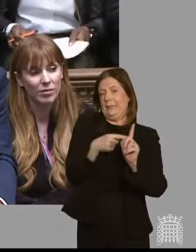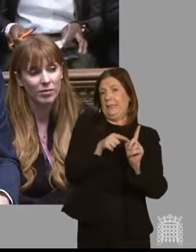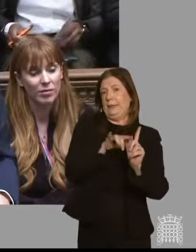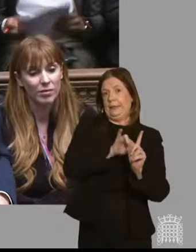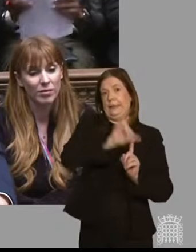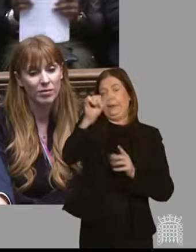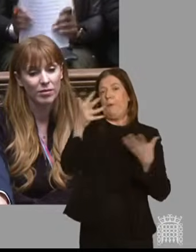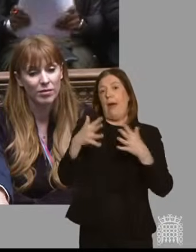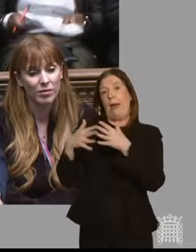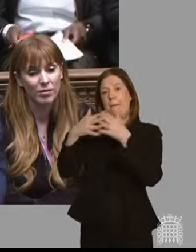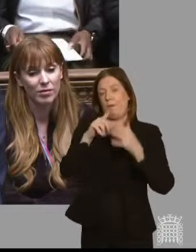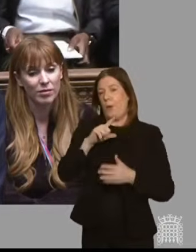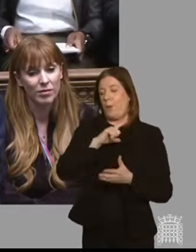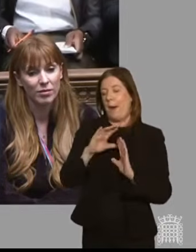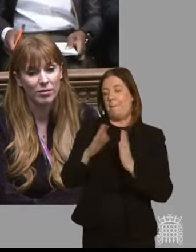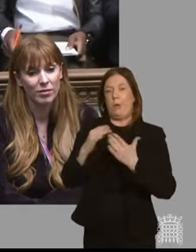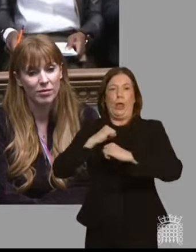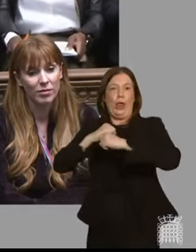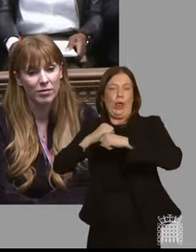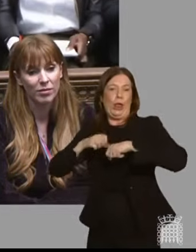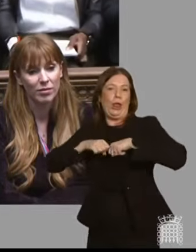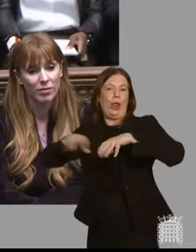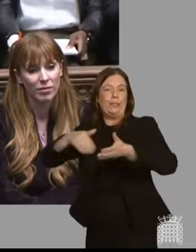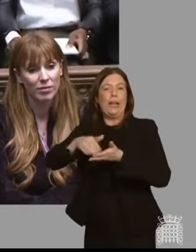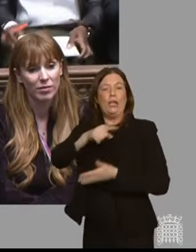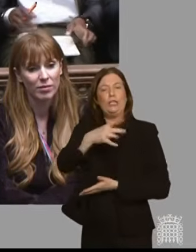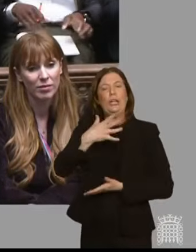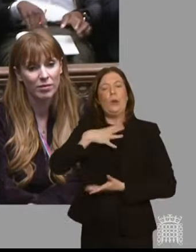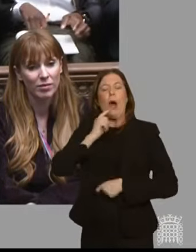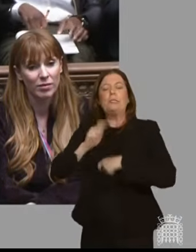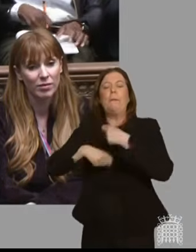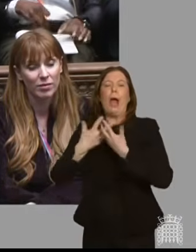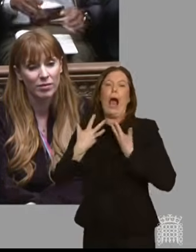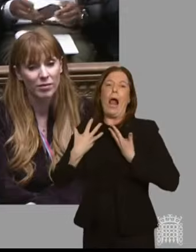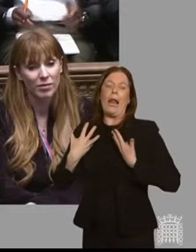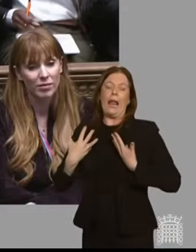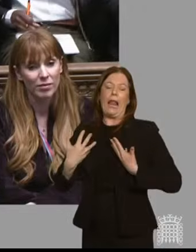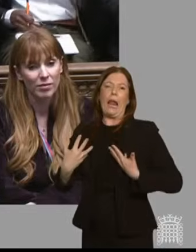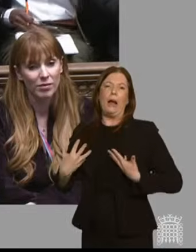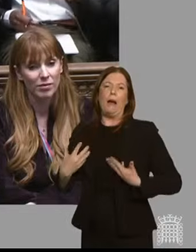wealth, she's taken to slagging off and